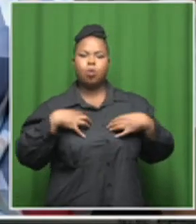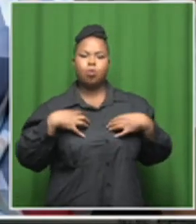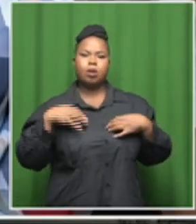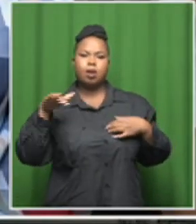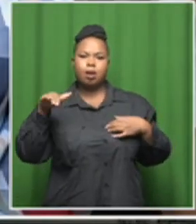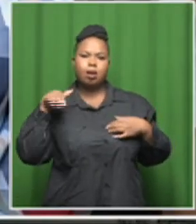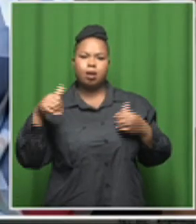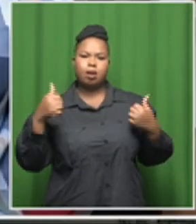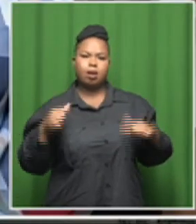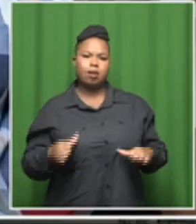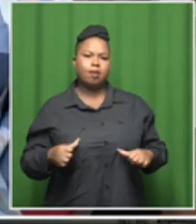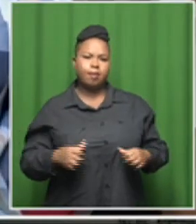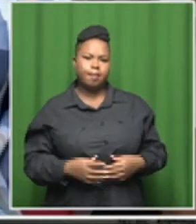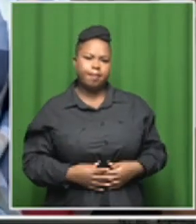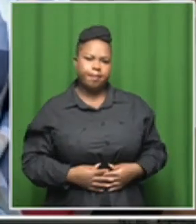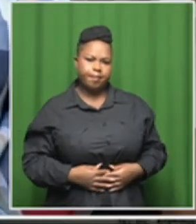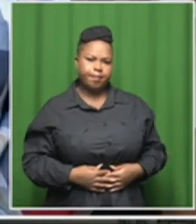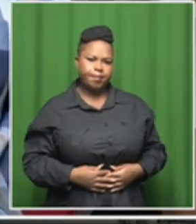accounts?